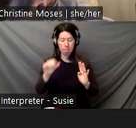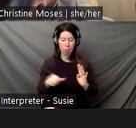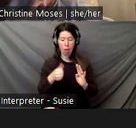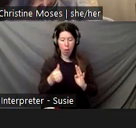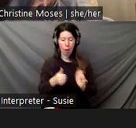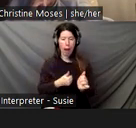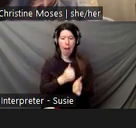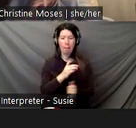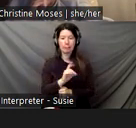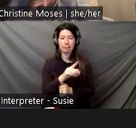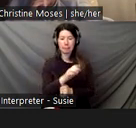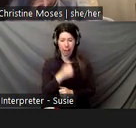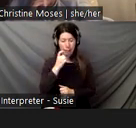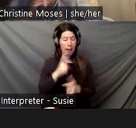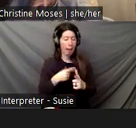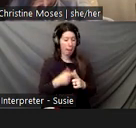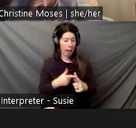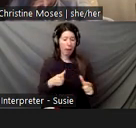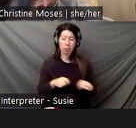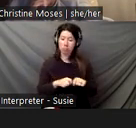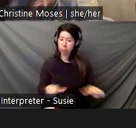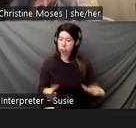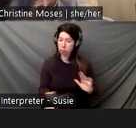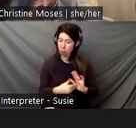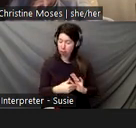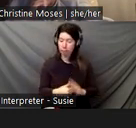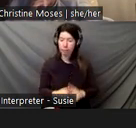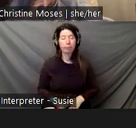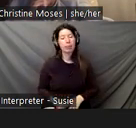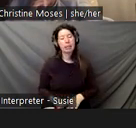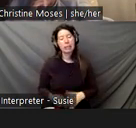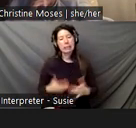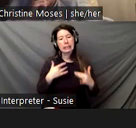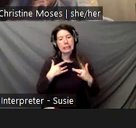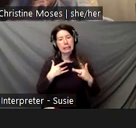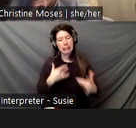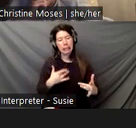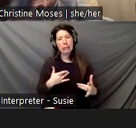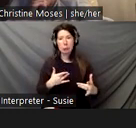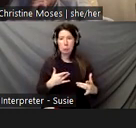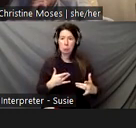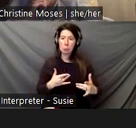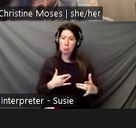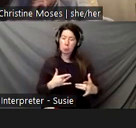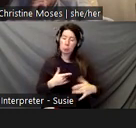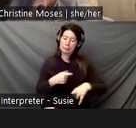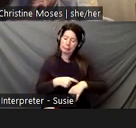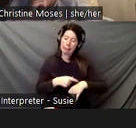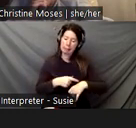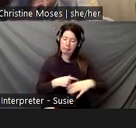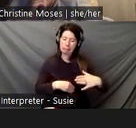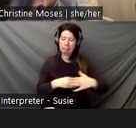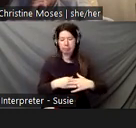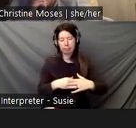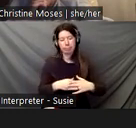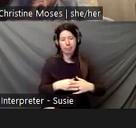update to the draft, and then recirculating that. The standard timeline for that would be something to the effect of mid to late